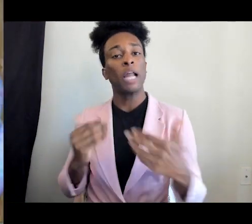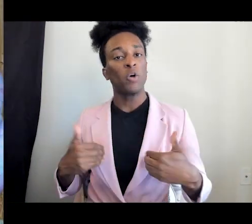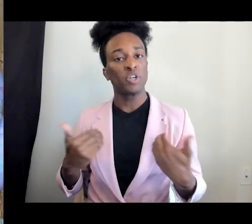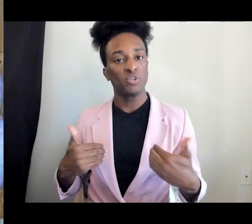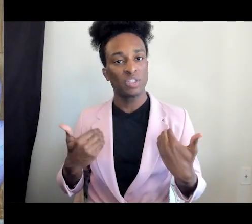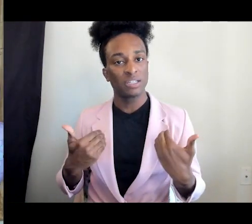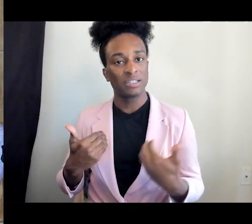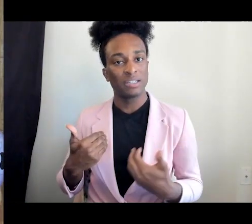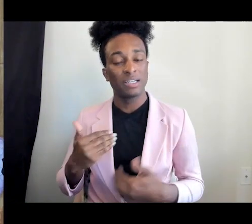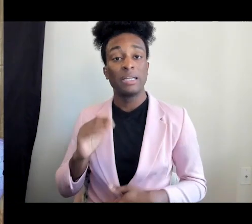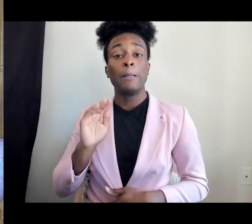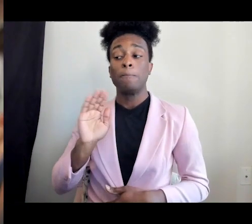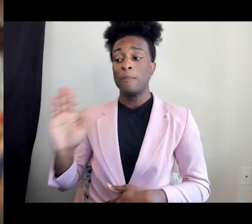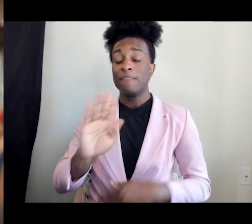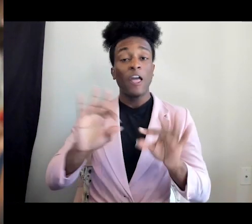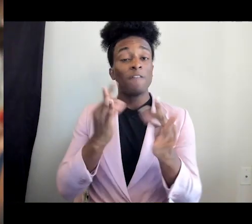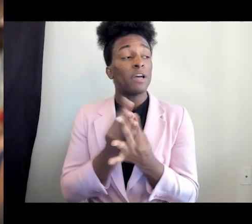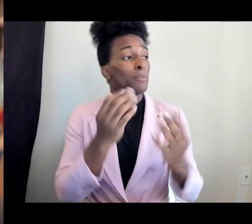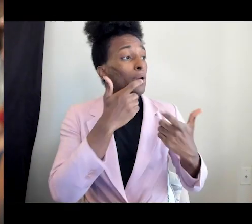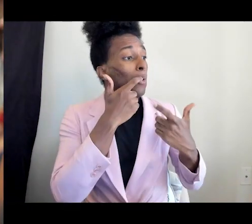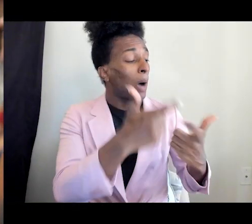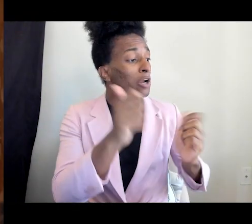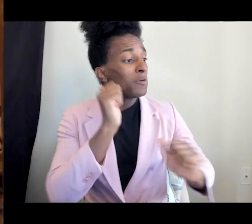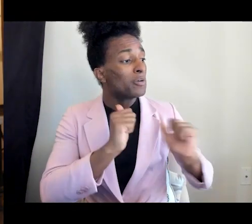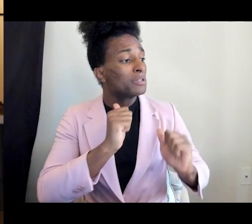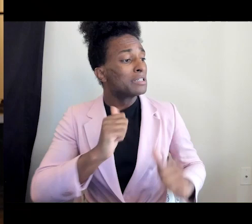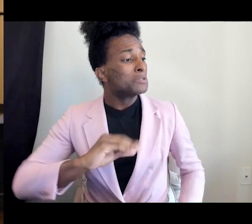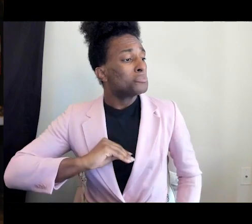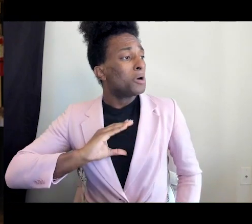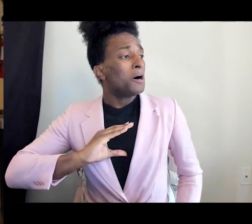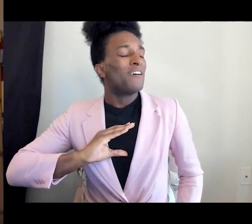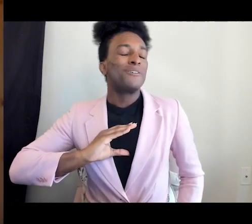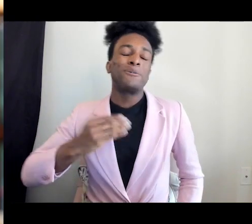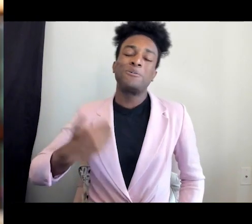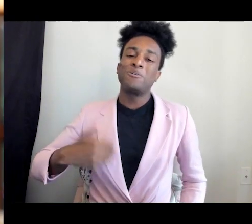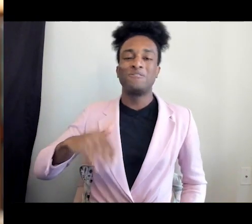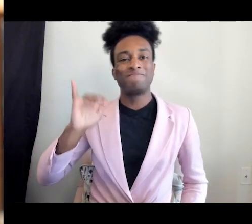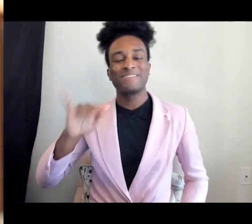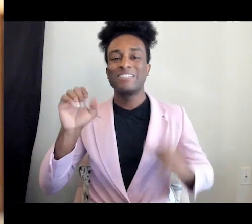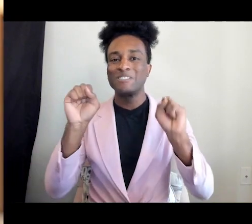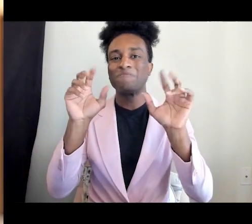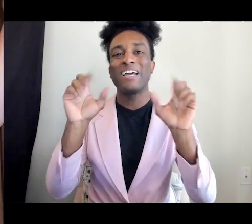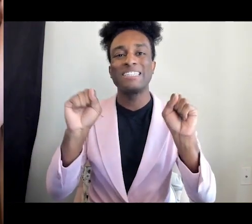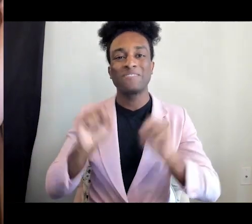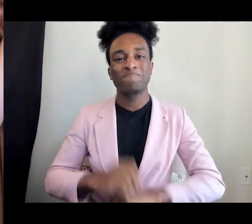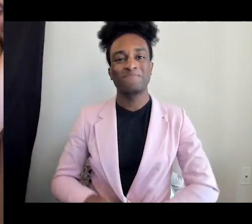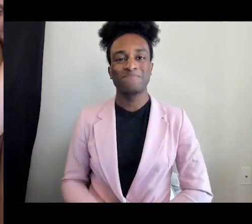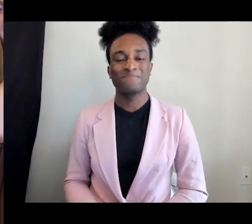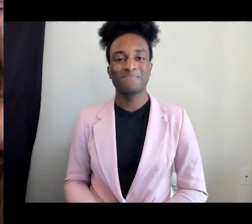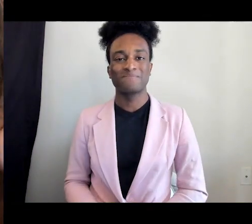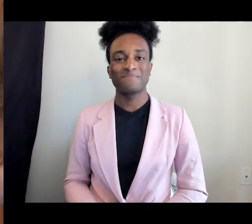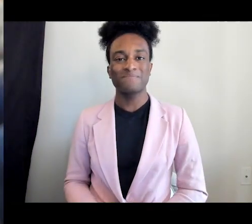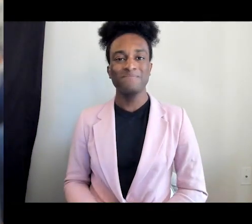possible. To see the pride that their families have too and what their youth are able to experience and accomplish through our organization,